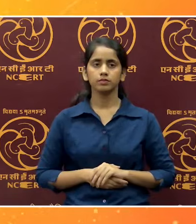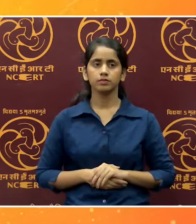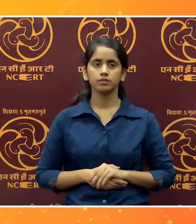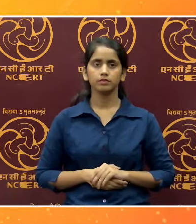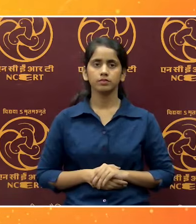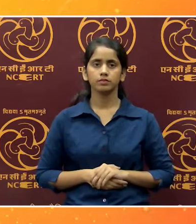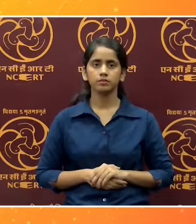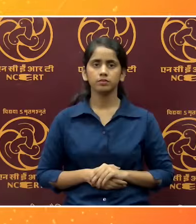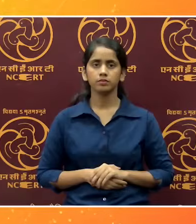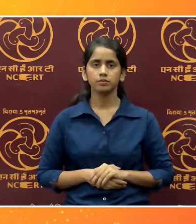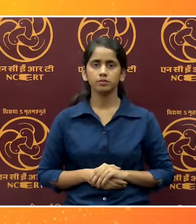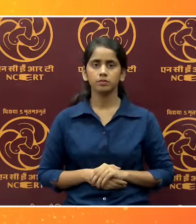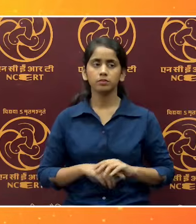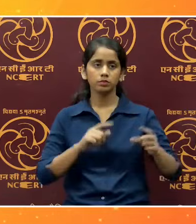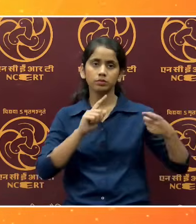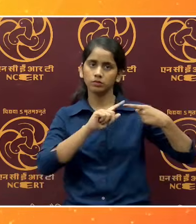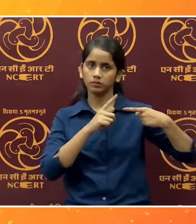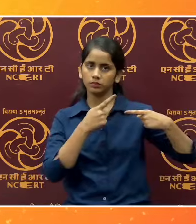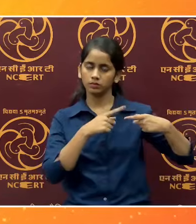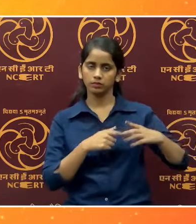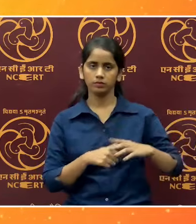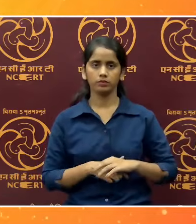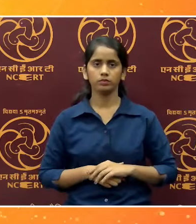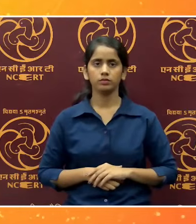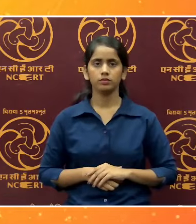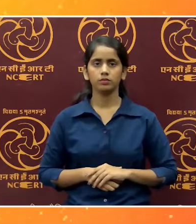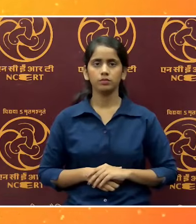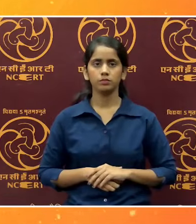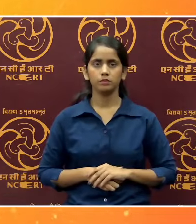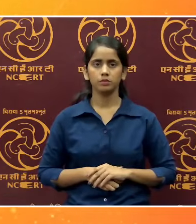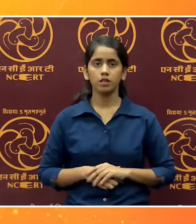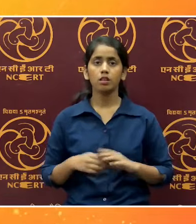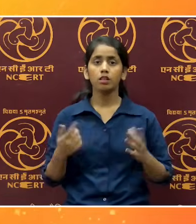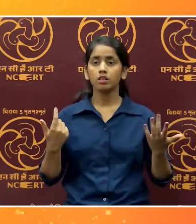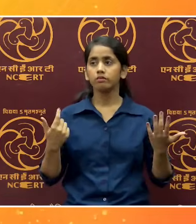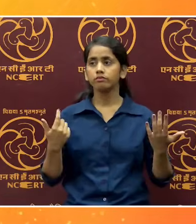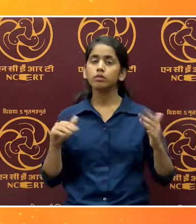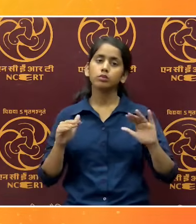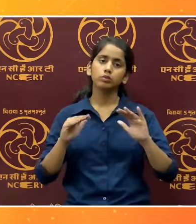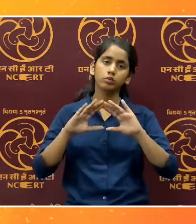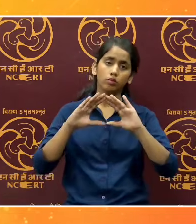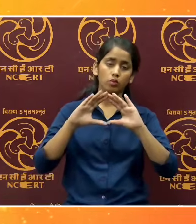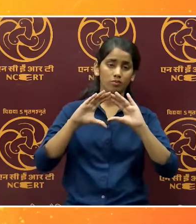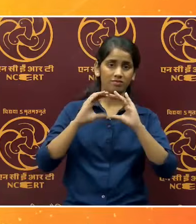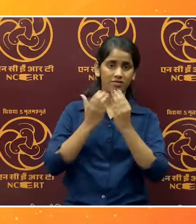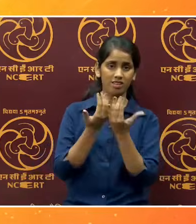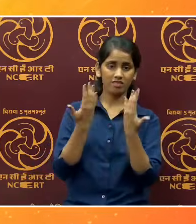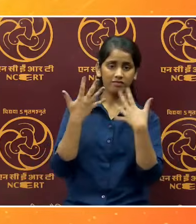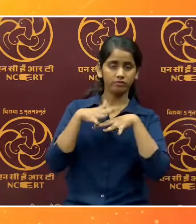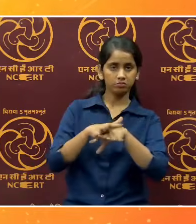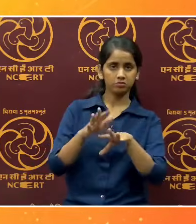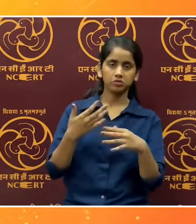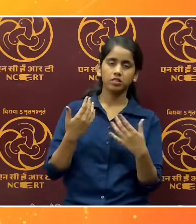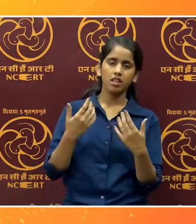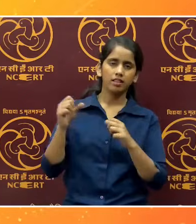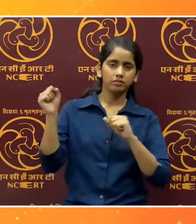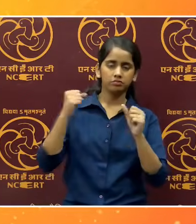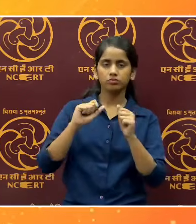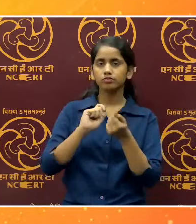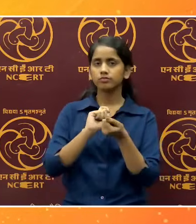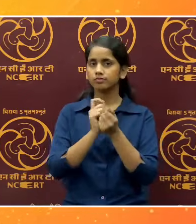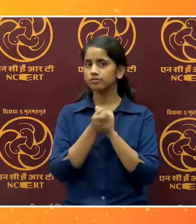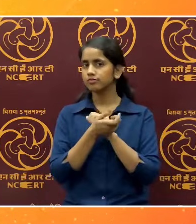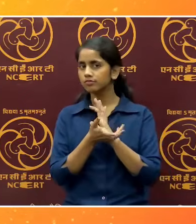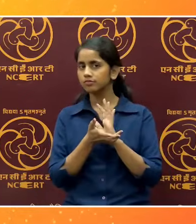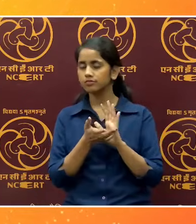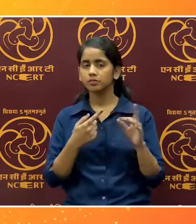here the following words we have modified the activity for our inclusive classroom. So, we can also read it out. The teacher